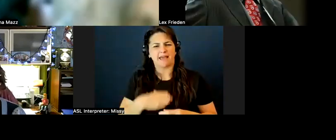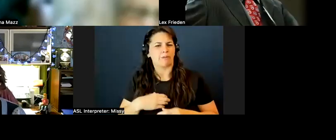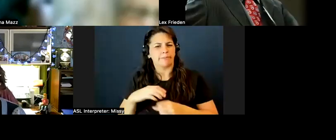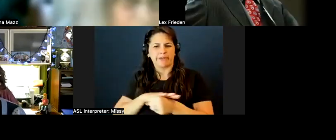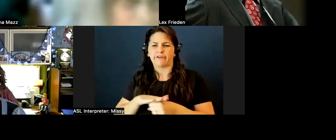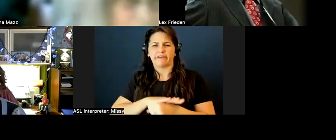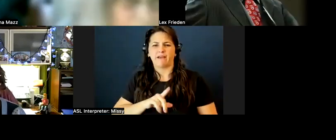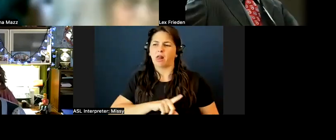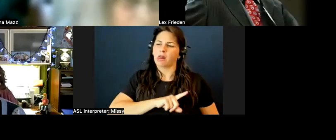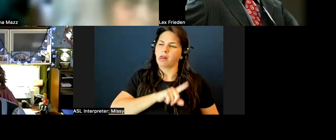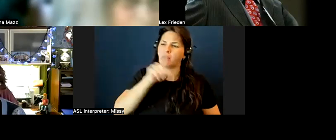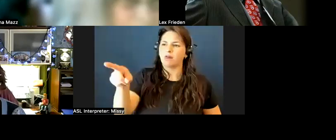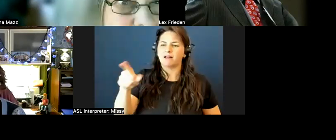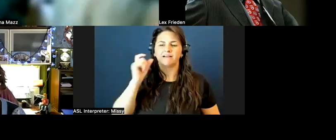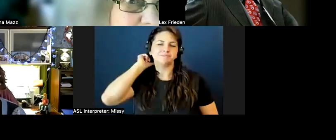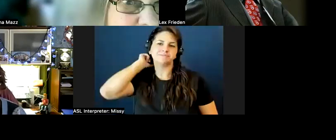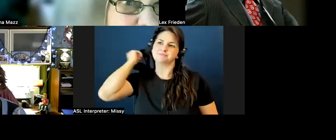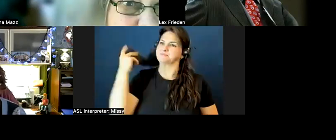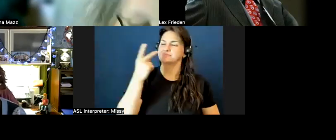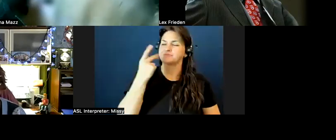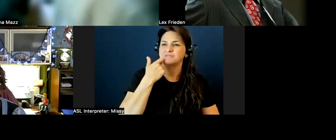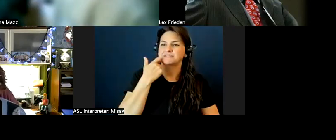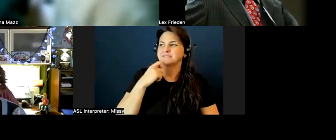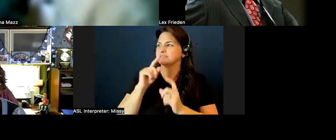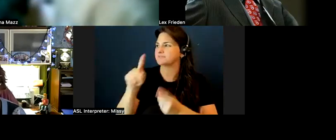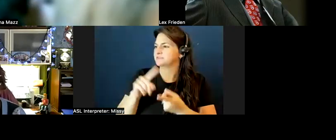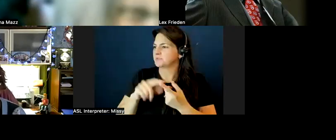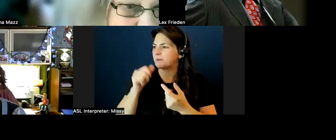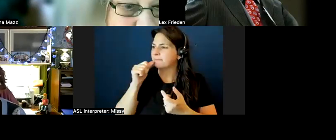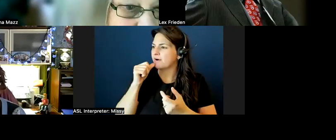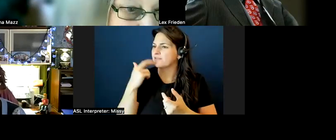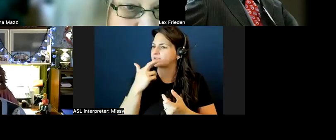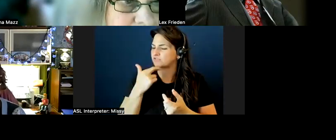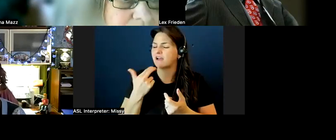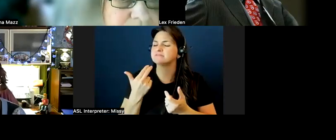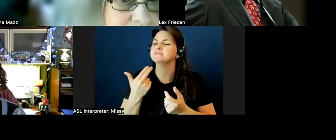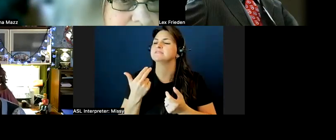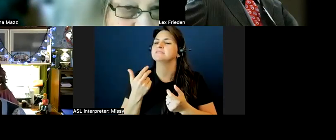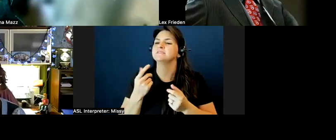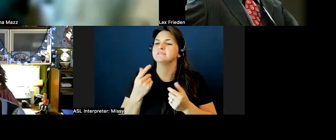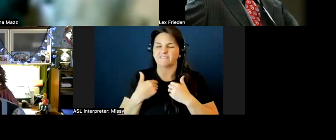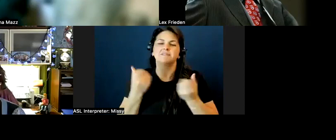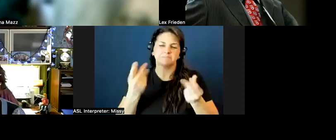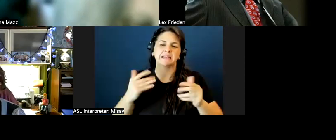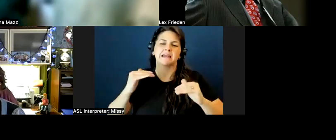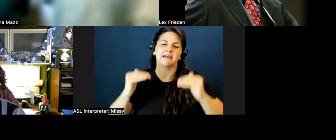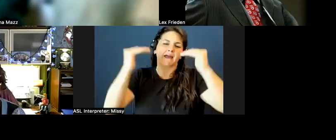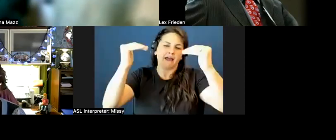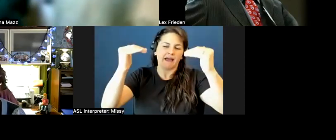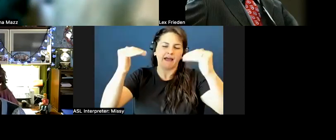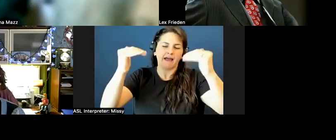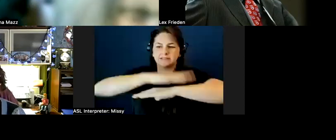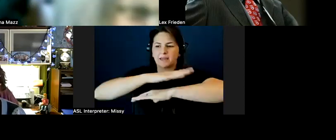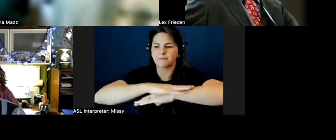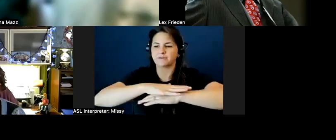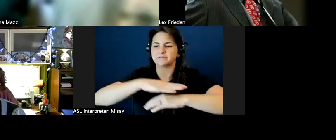know, I recently went to a bar restaurant situation that had a lot of these high top table types of scenarios and